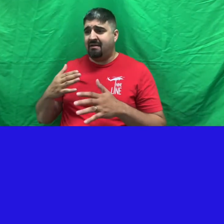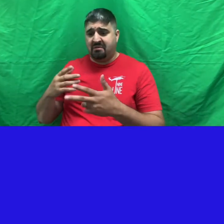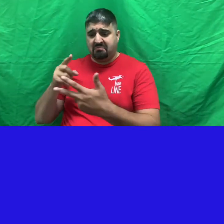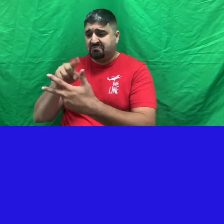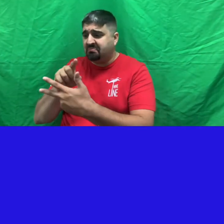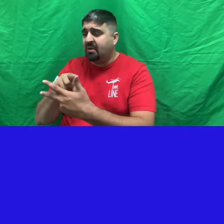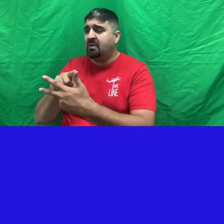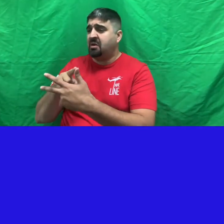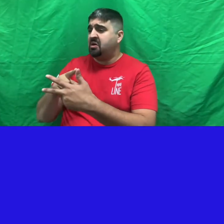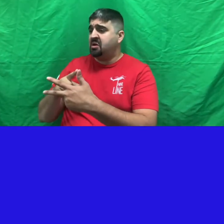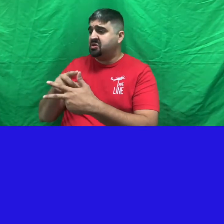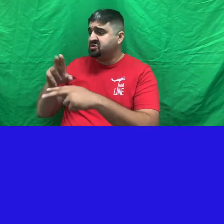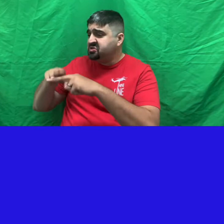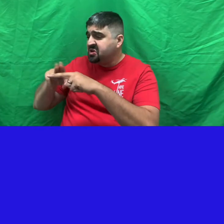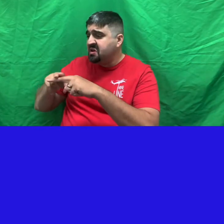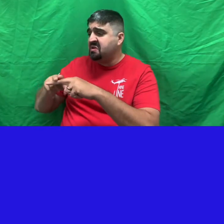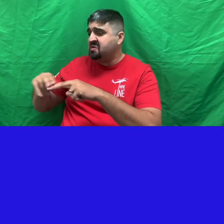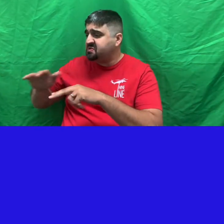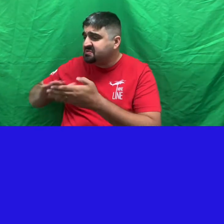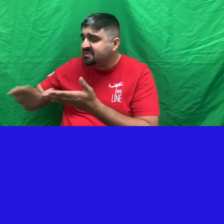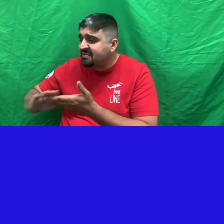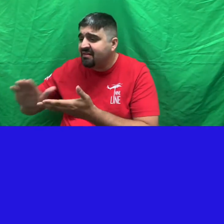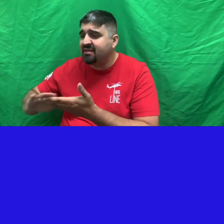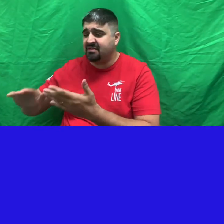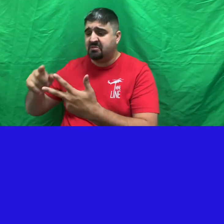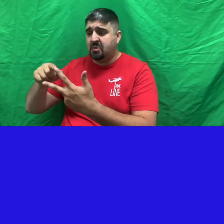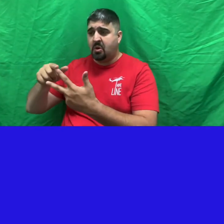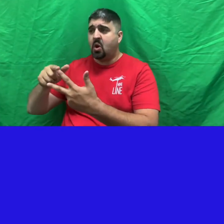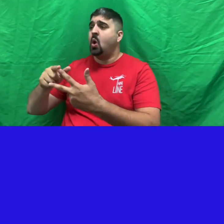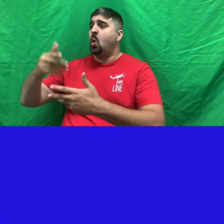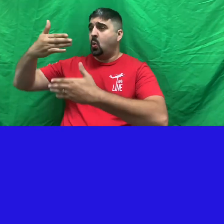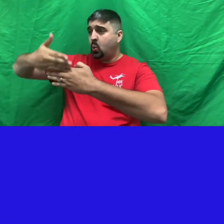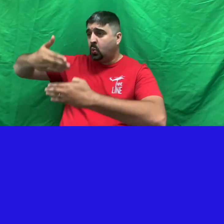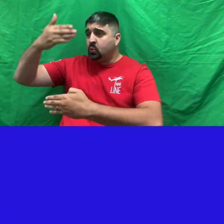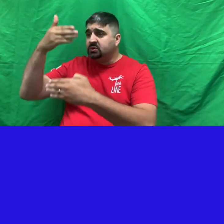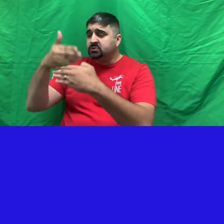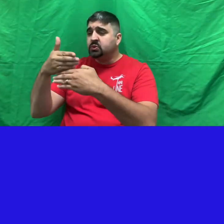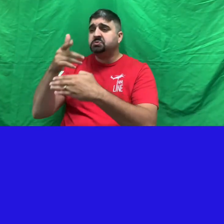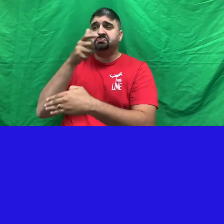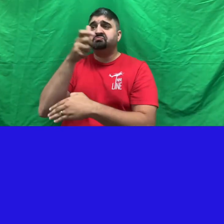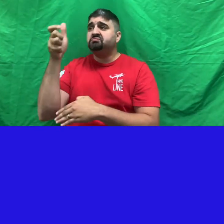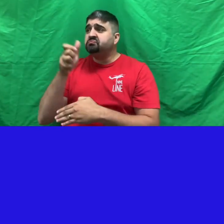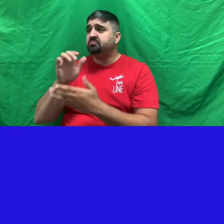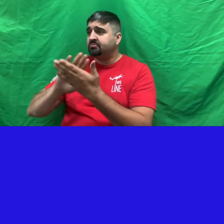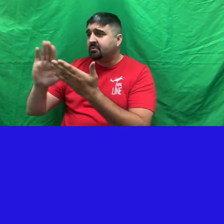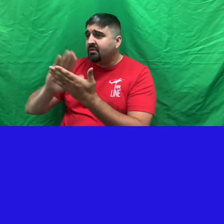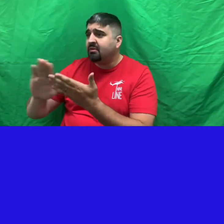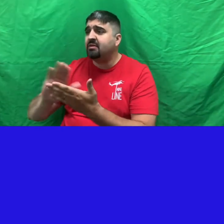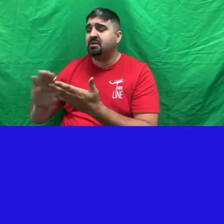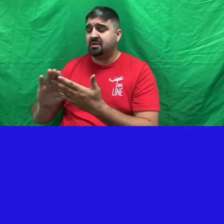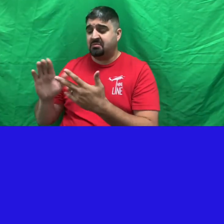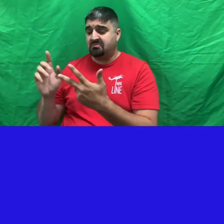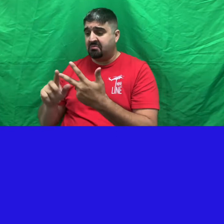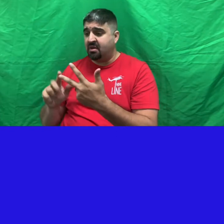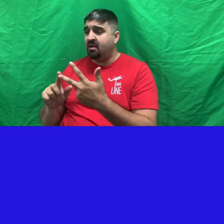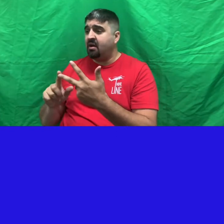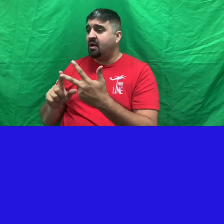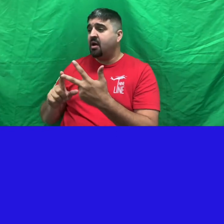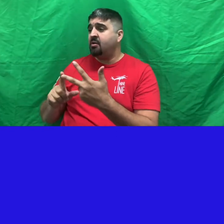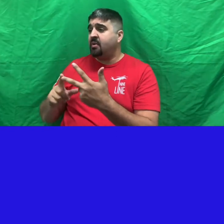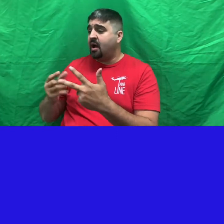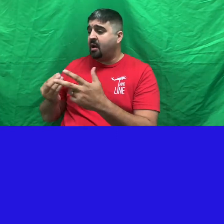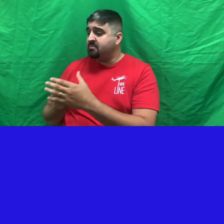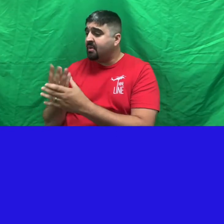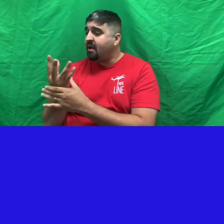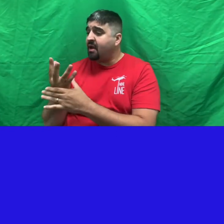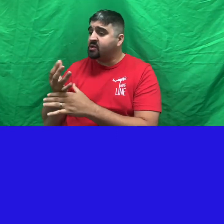Frog, said Toad, if I dust my chairs and scrub my windows and water my plants right